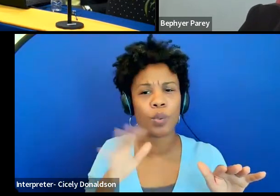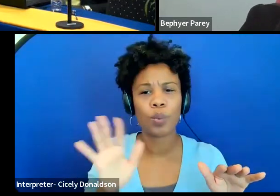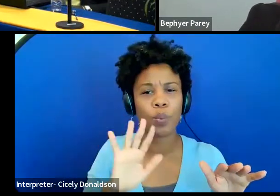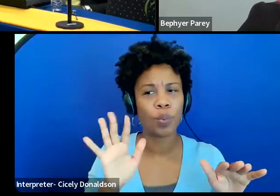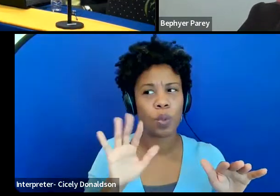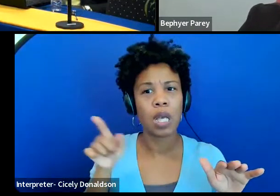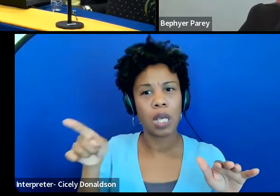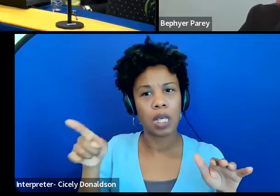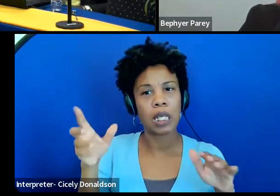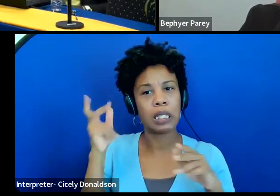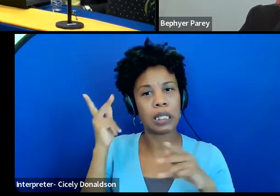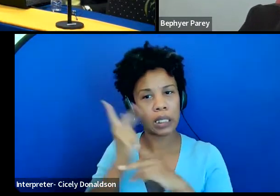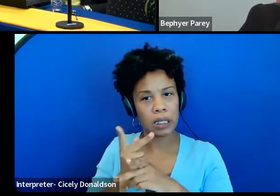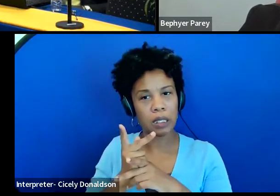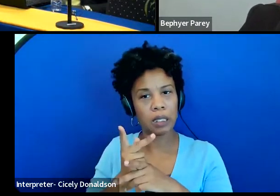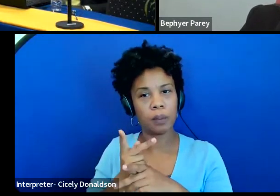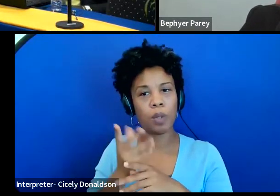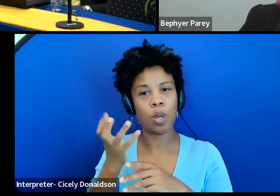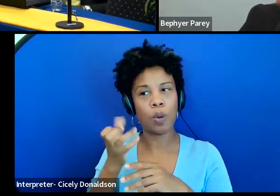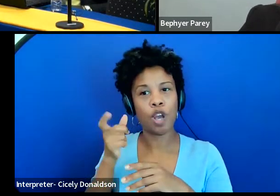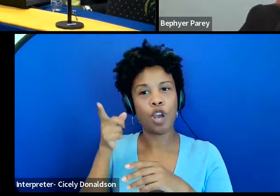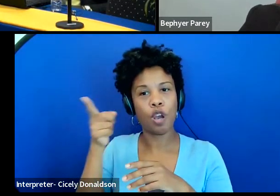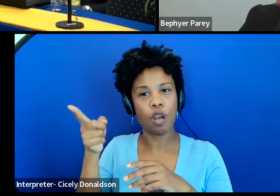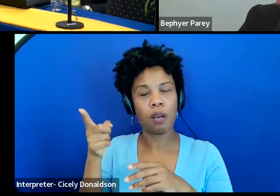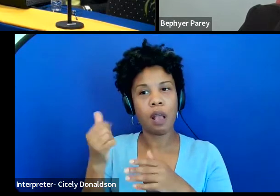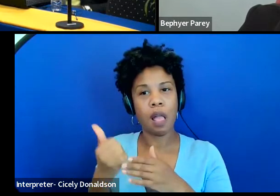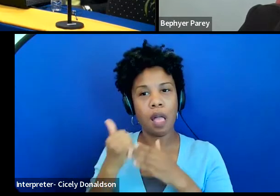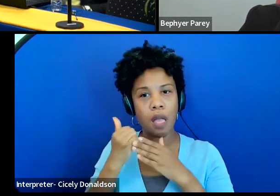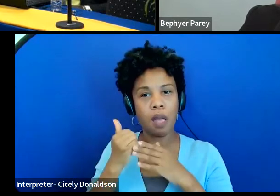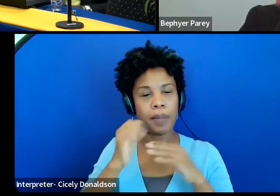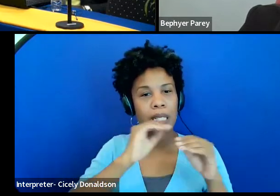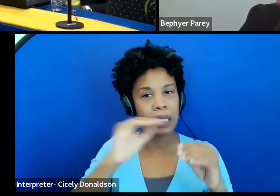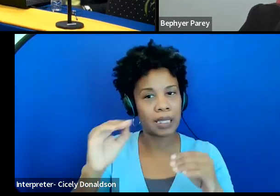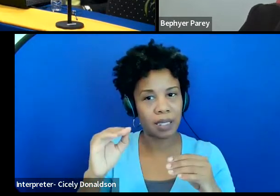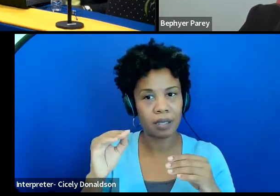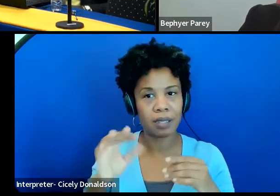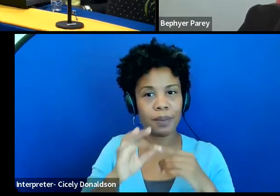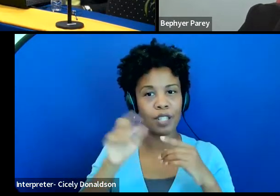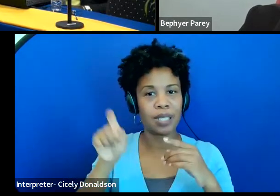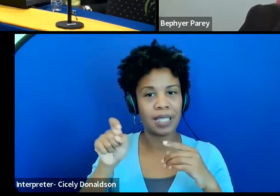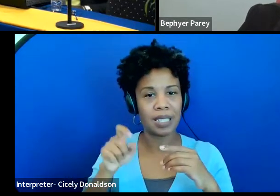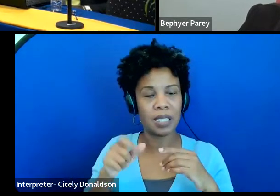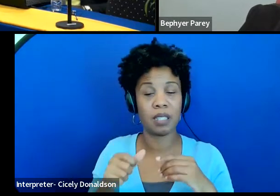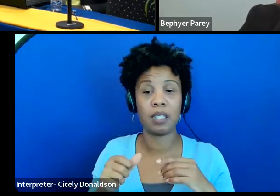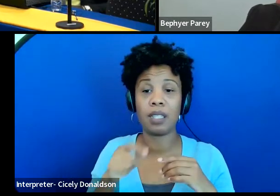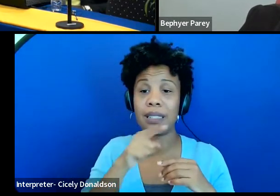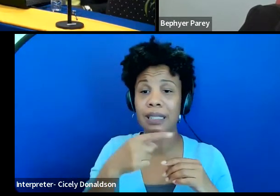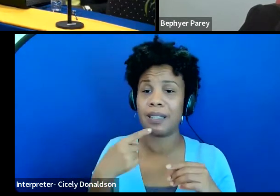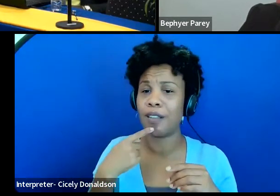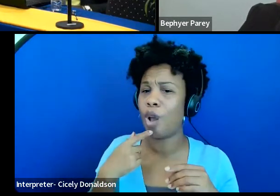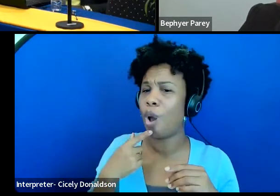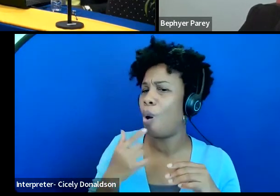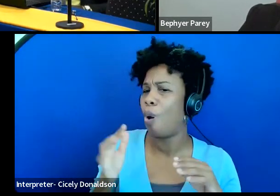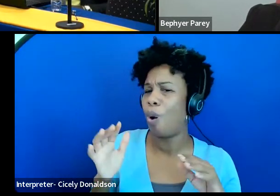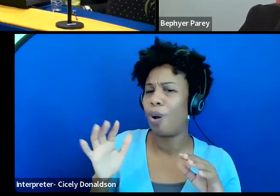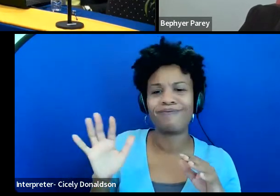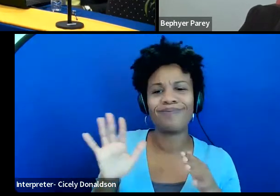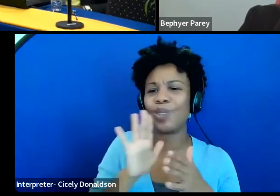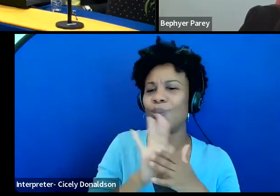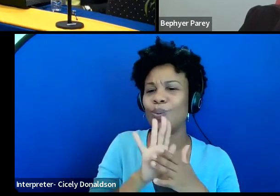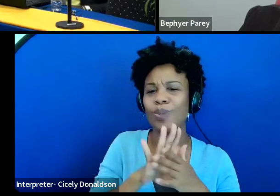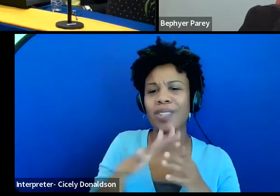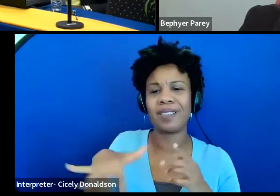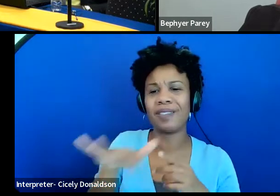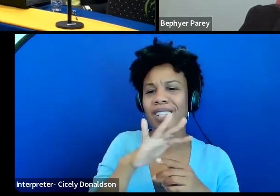was the school environment is too vile for her. But anyhow,